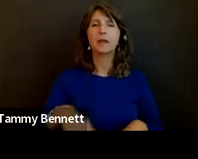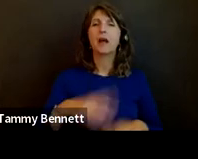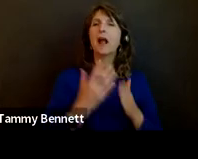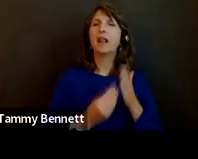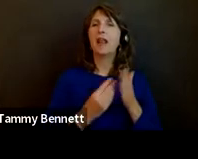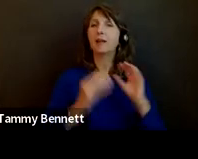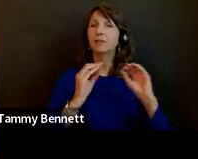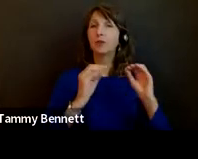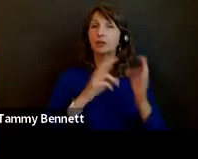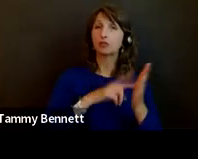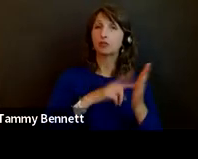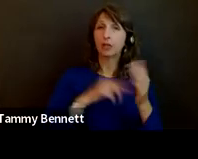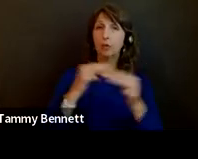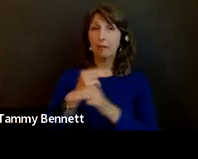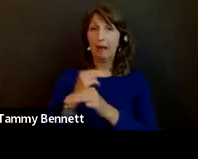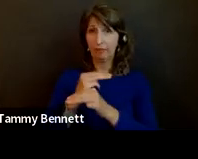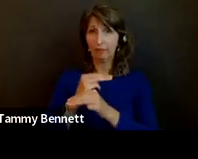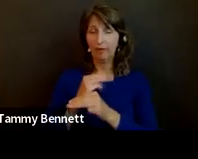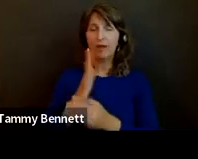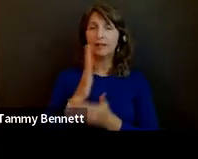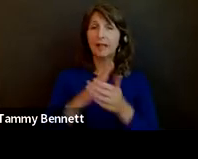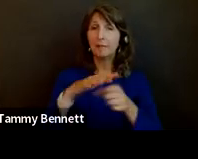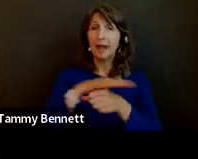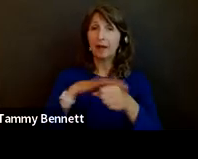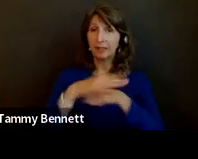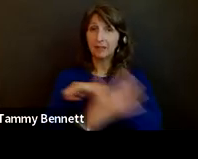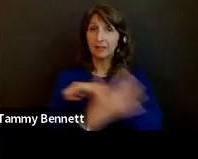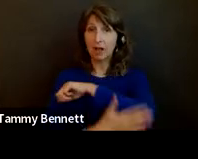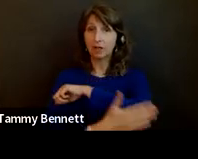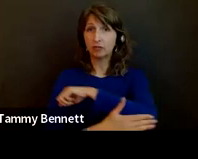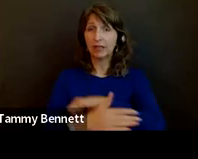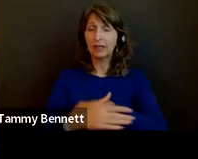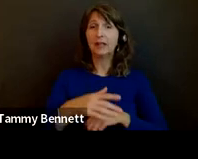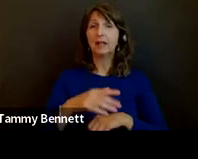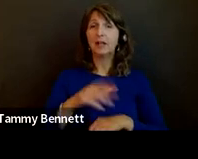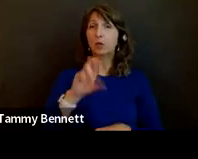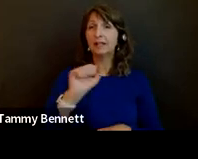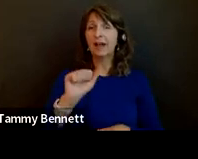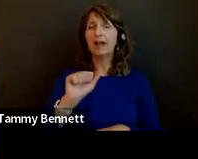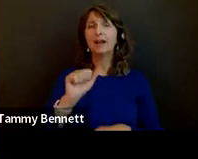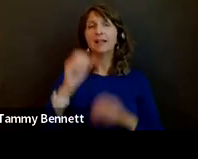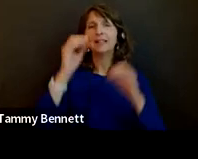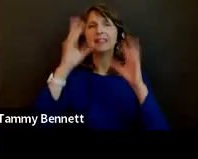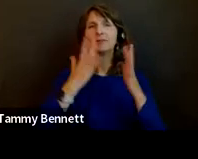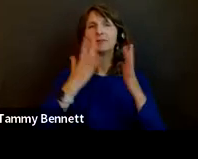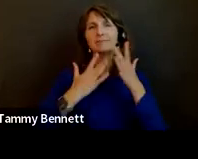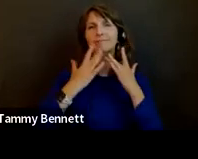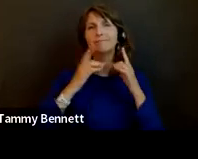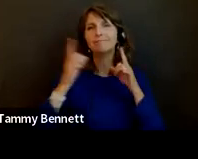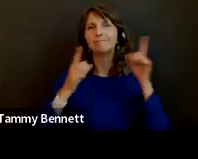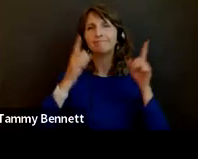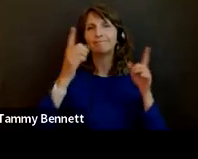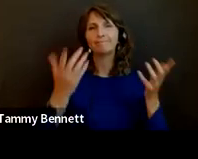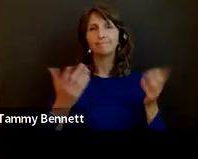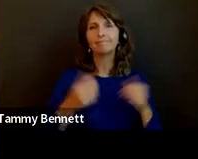mathematics. There are areas of the country where there are shortages in teachers. Would you believe that it would be